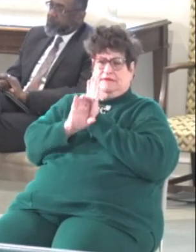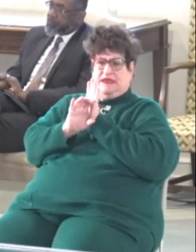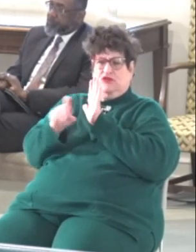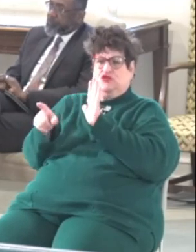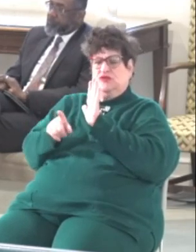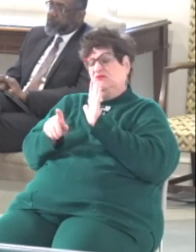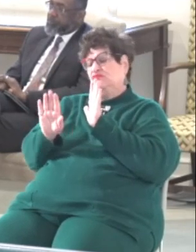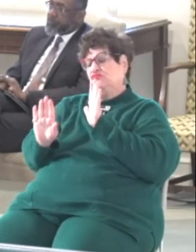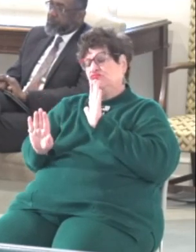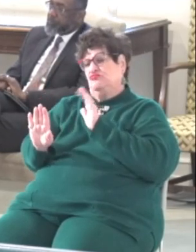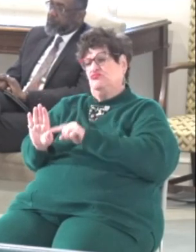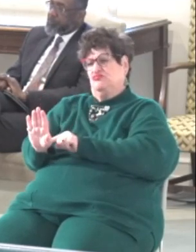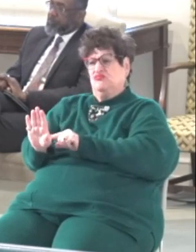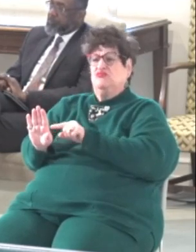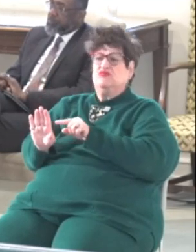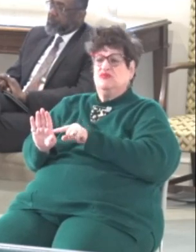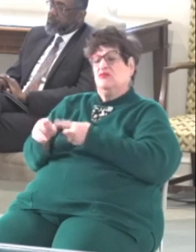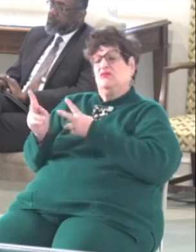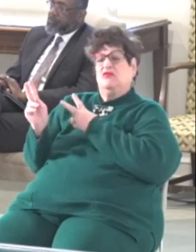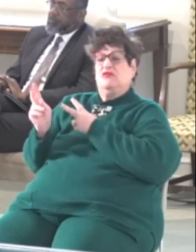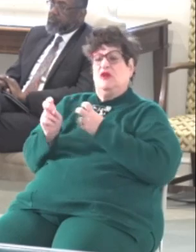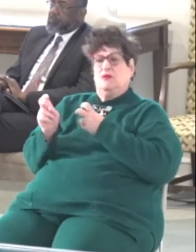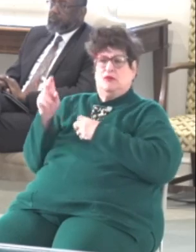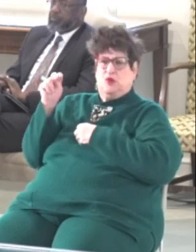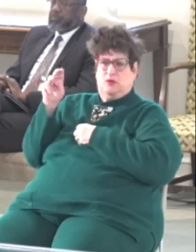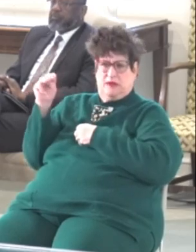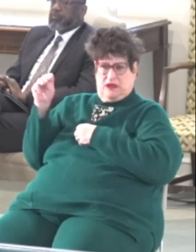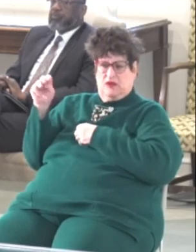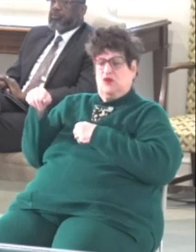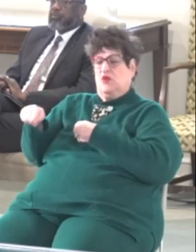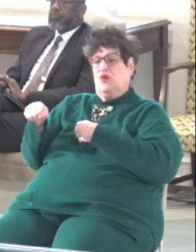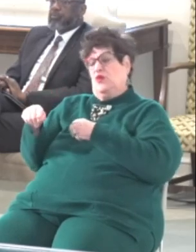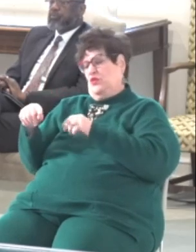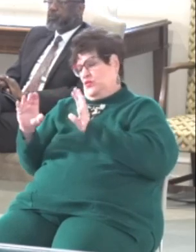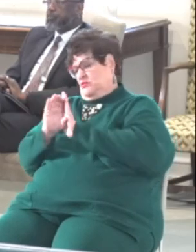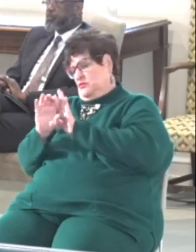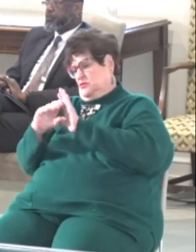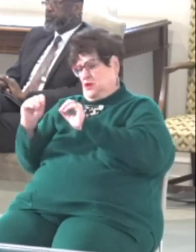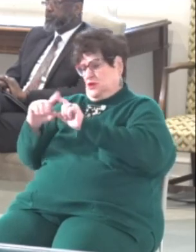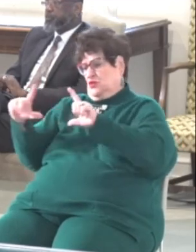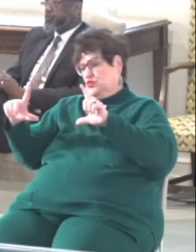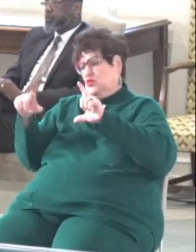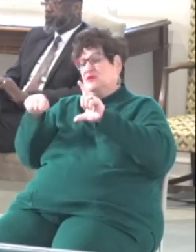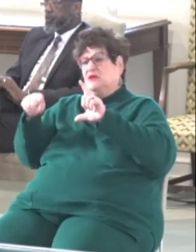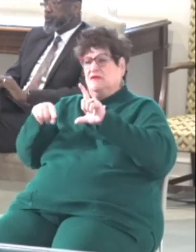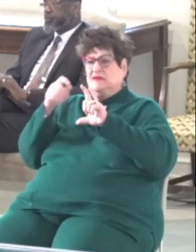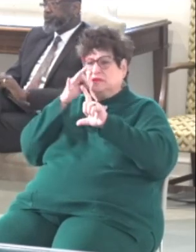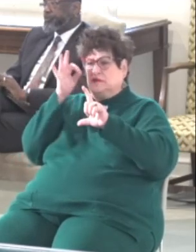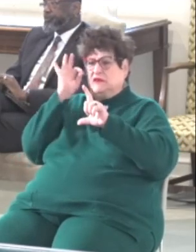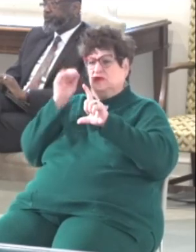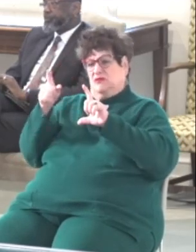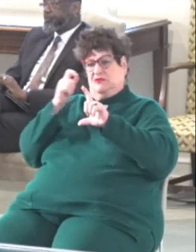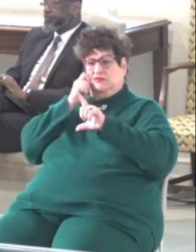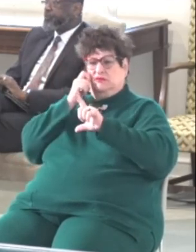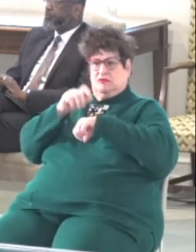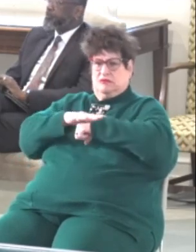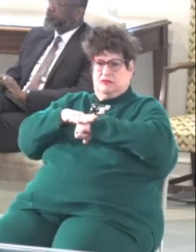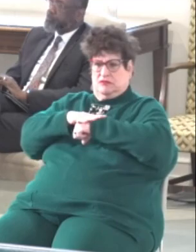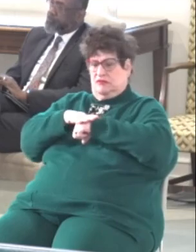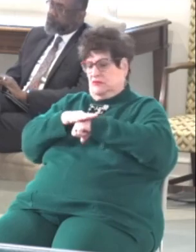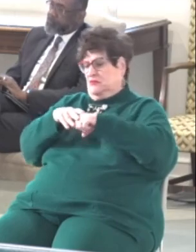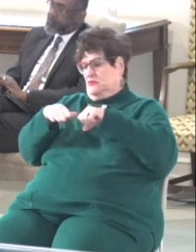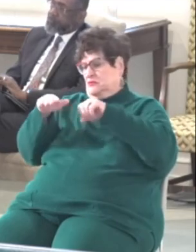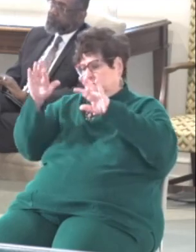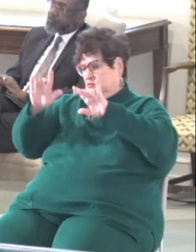his desk. It's from Taos, New Mexico, and it's an image of the Taos Pueblo covered in snow by a native